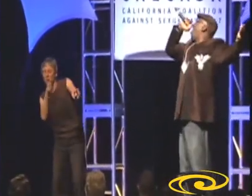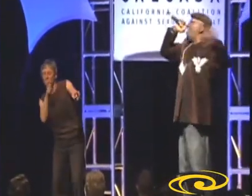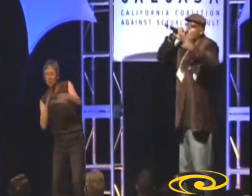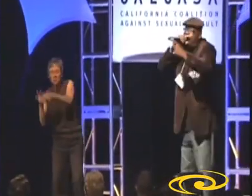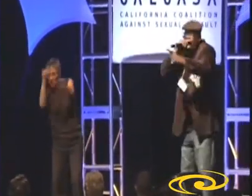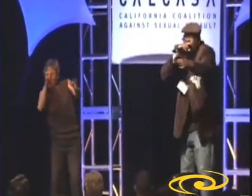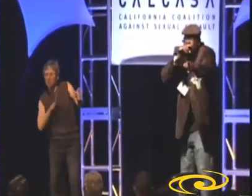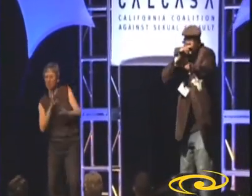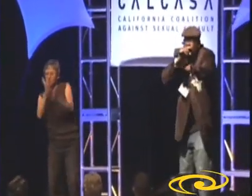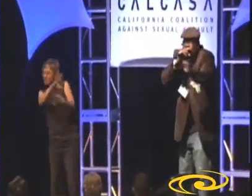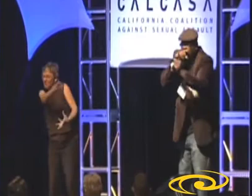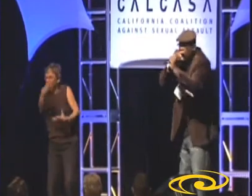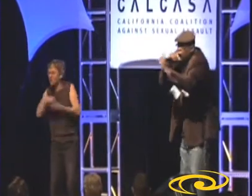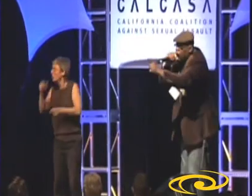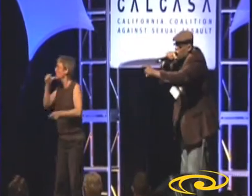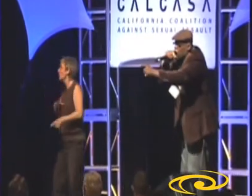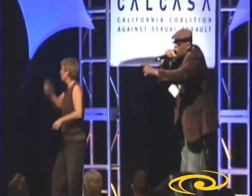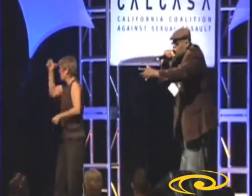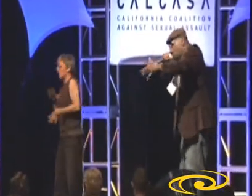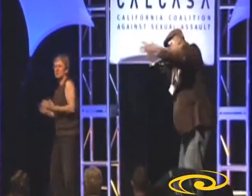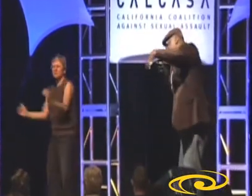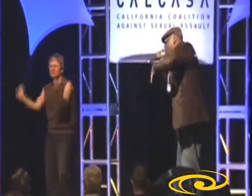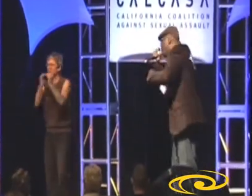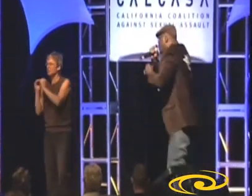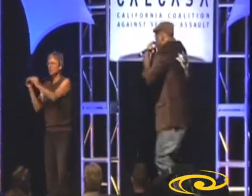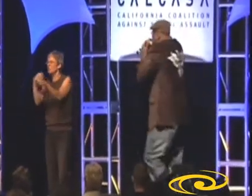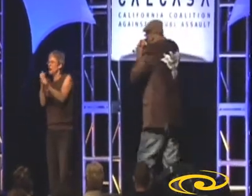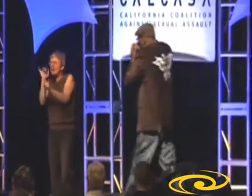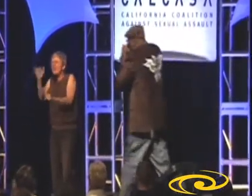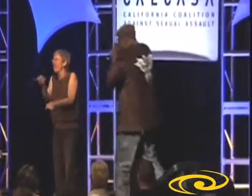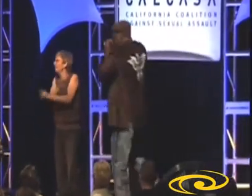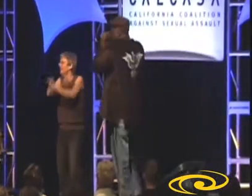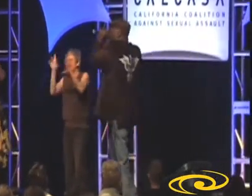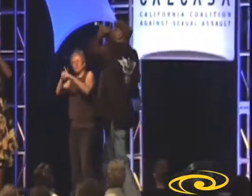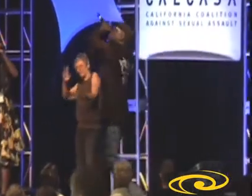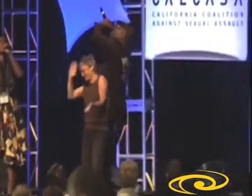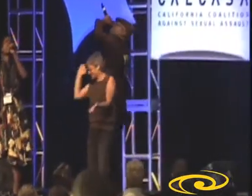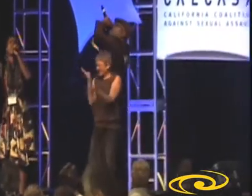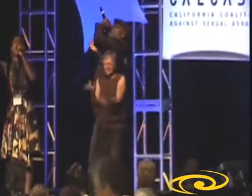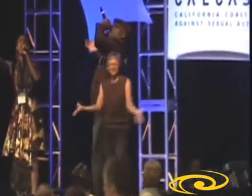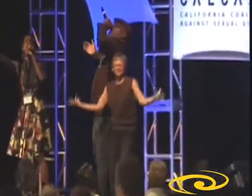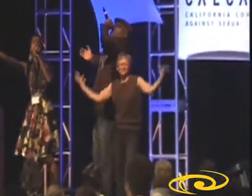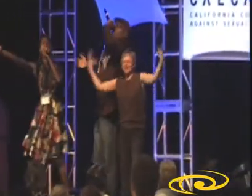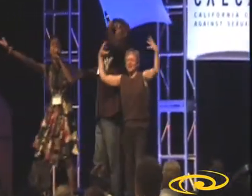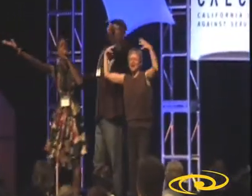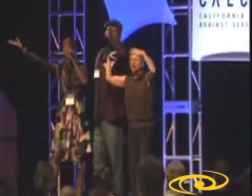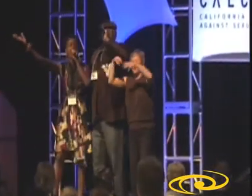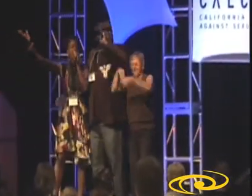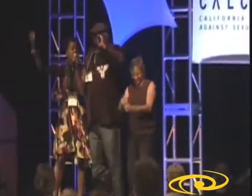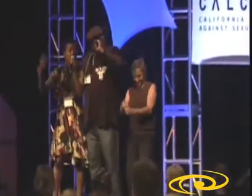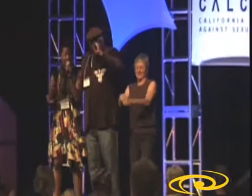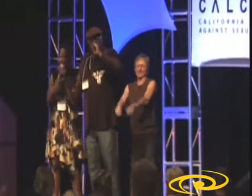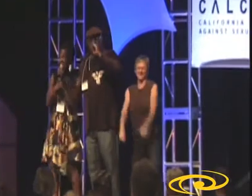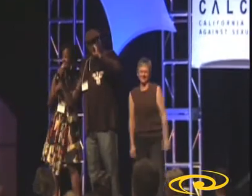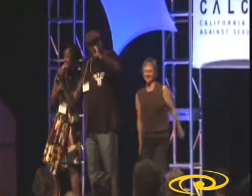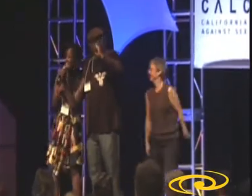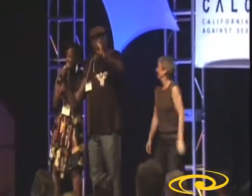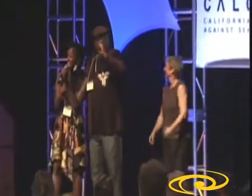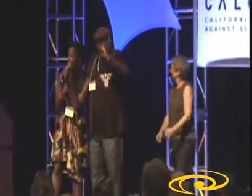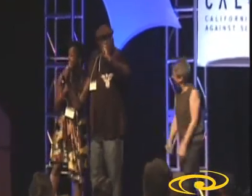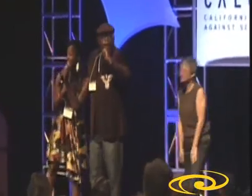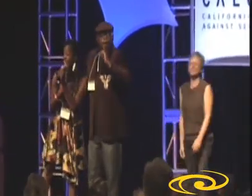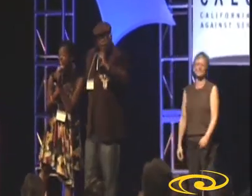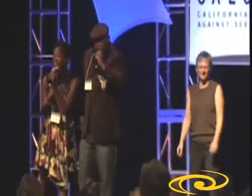get involved All my women and men in the struggle, join in Putting violence to an end, let's get involved This is